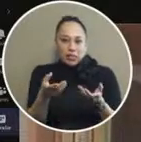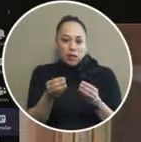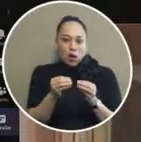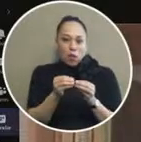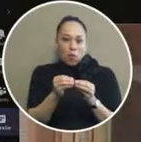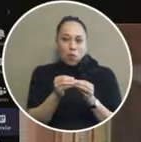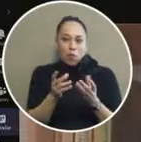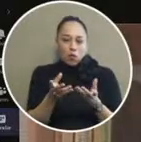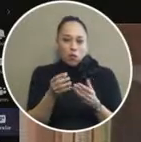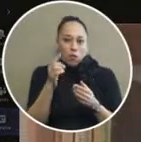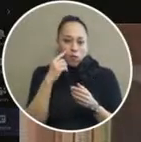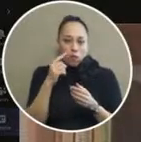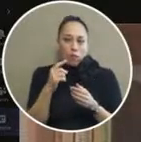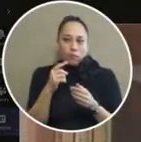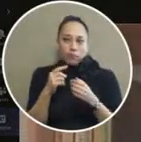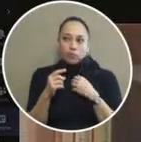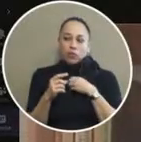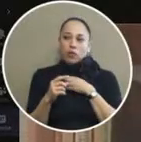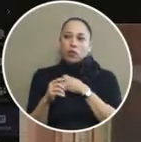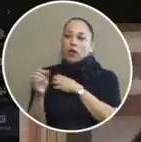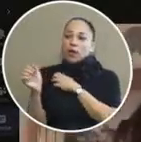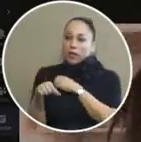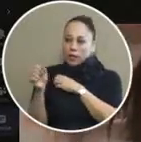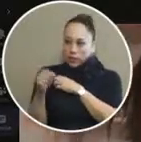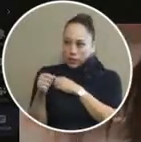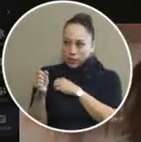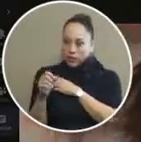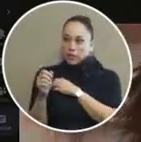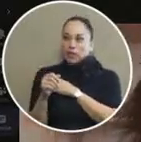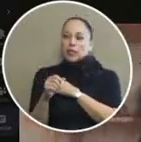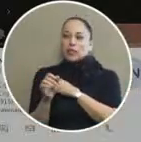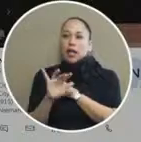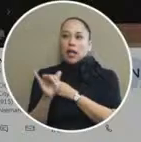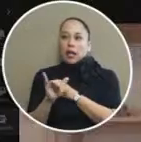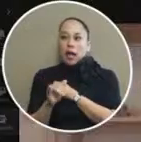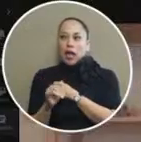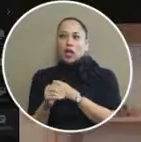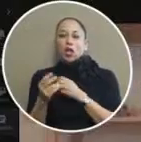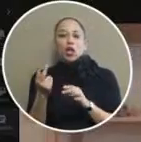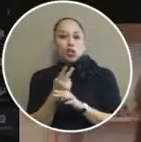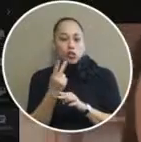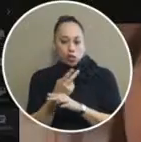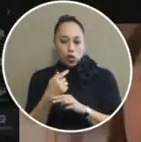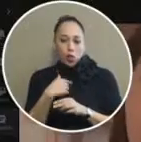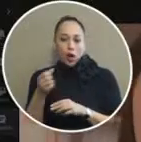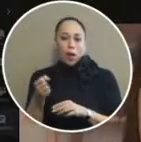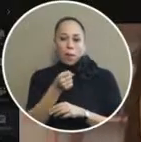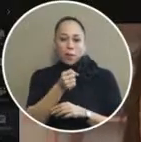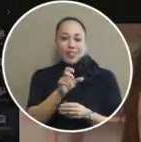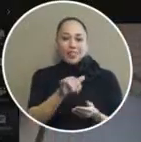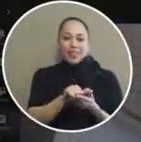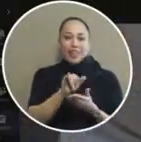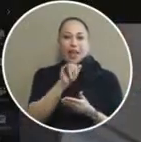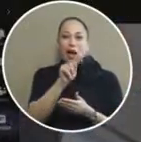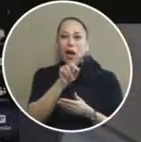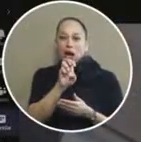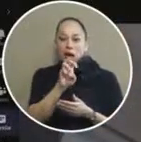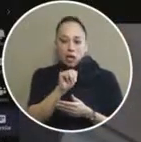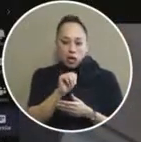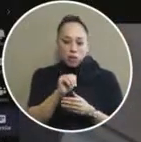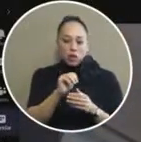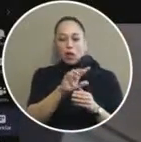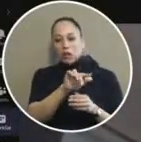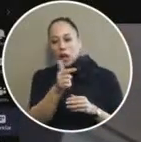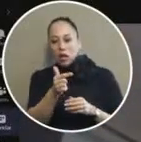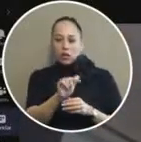and utility shutoffs? Yes, so as usual, we have been placing that item on every other